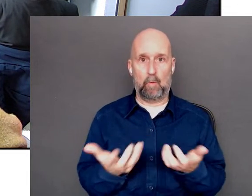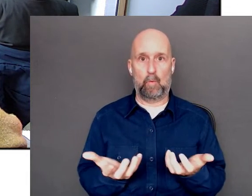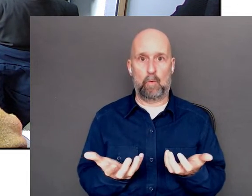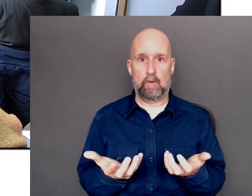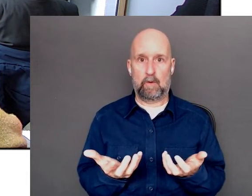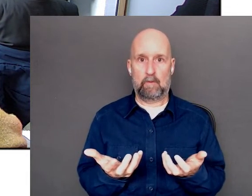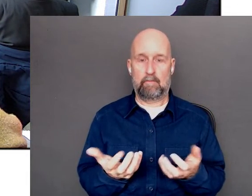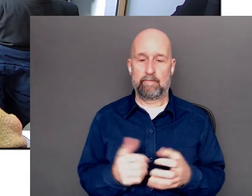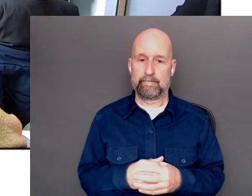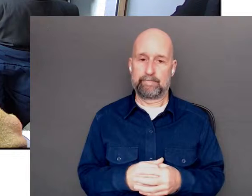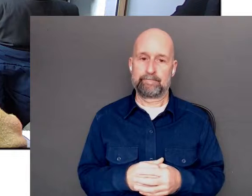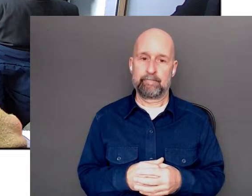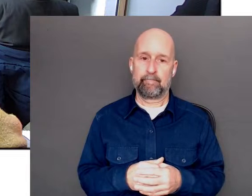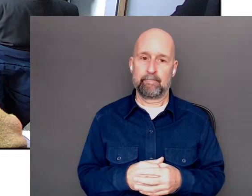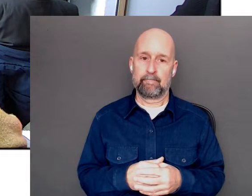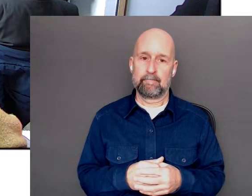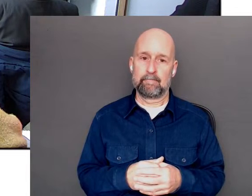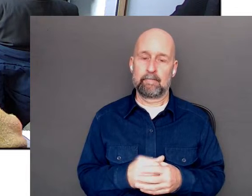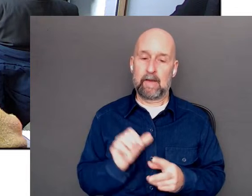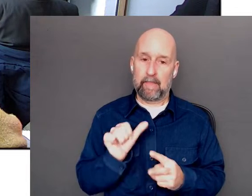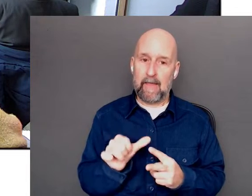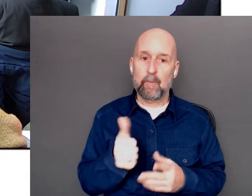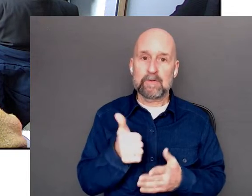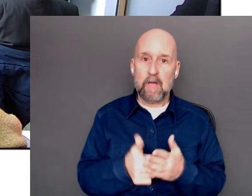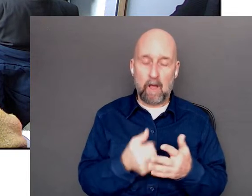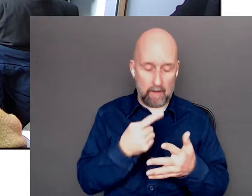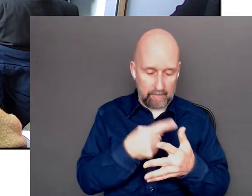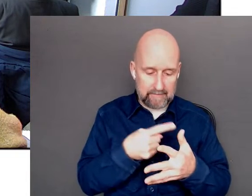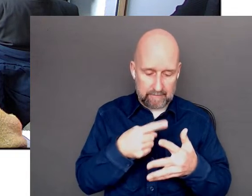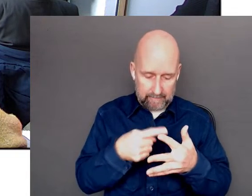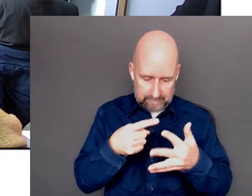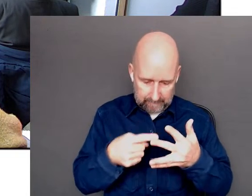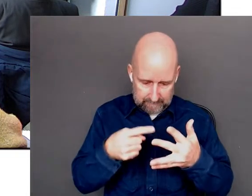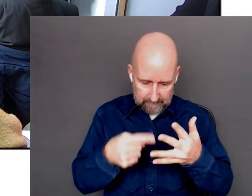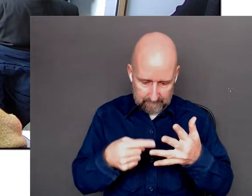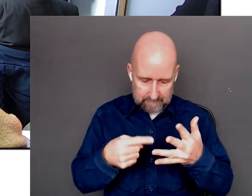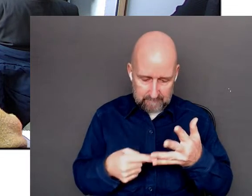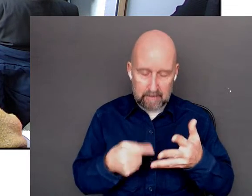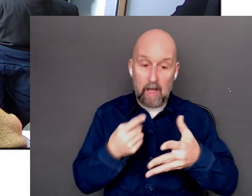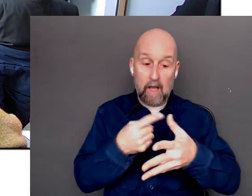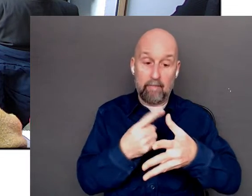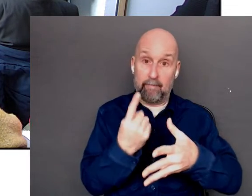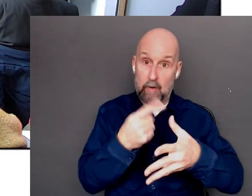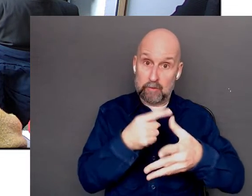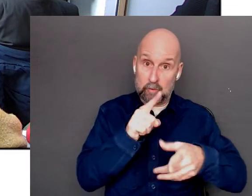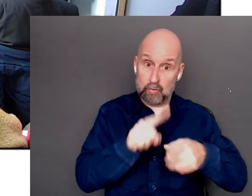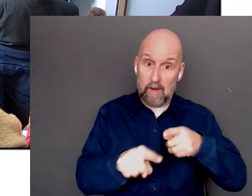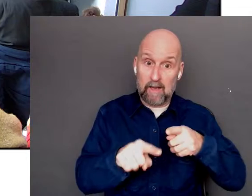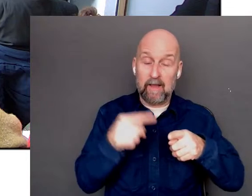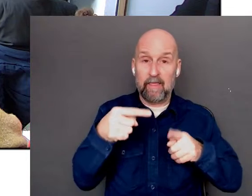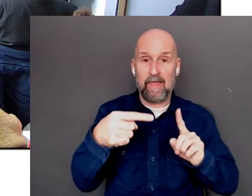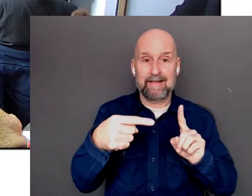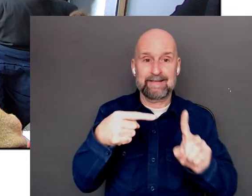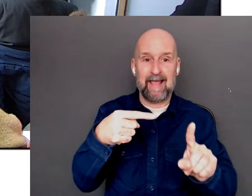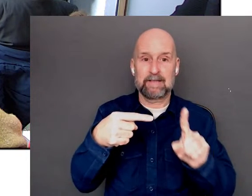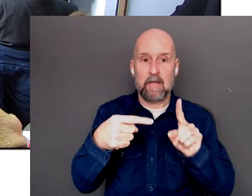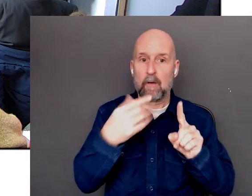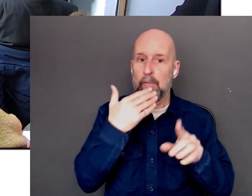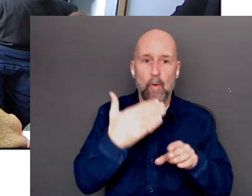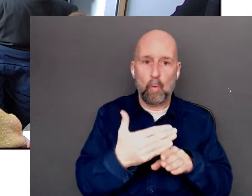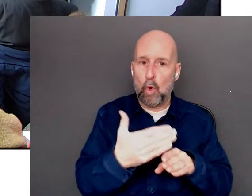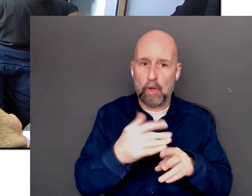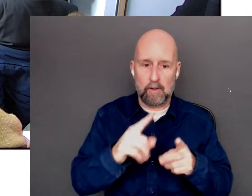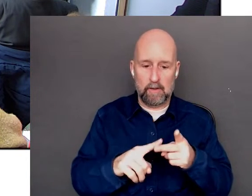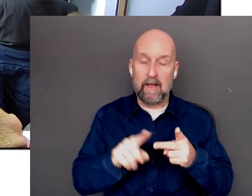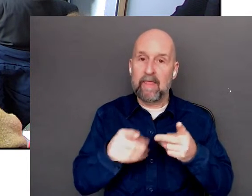so maybe then we start to break it down in smaller pieces. Maybe we're gonna try this. This sensor doesn't work. No, this type of material. No. So